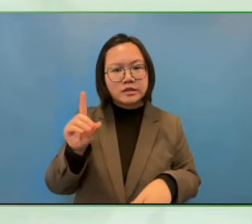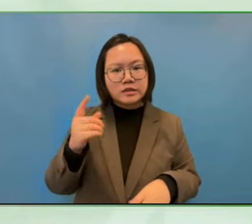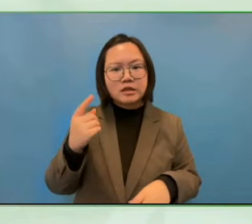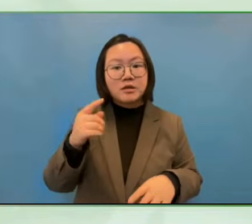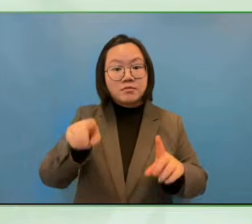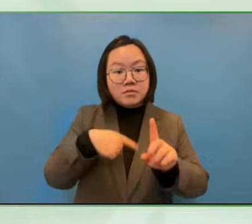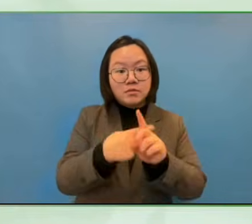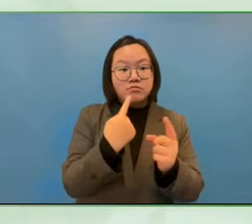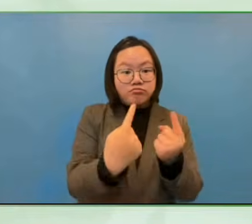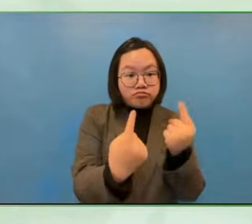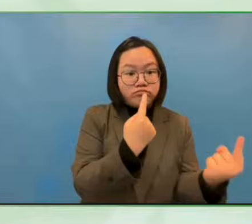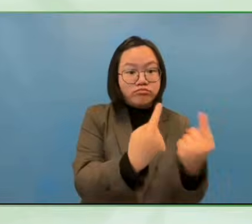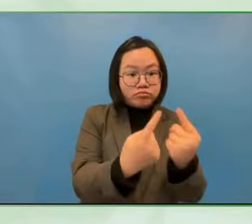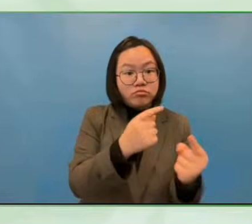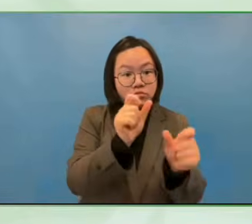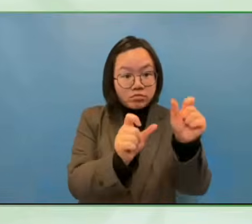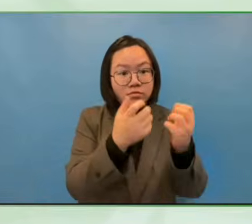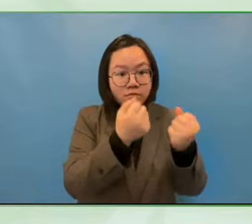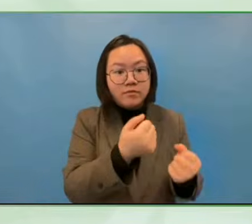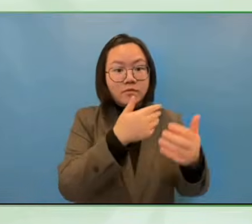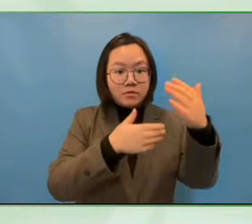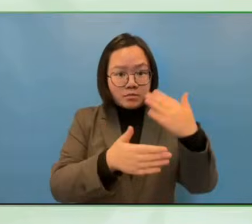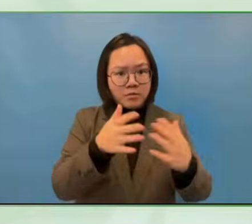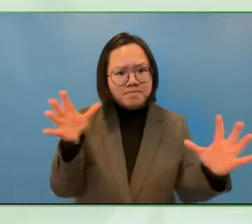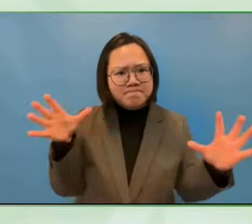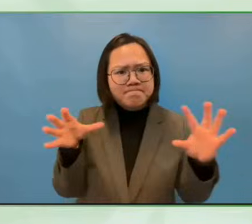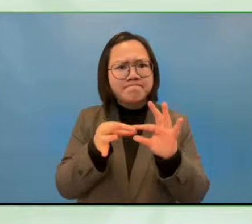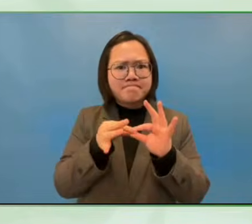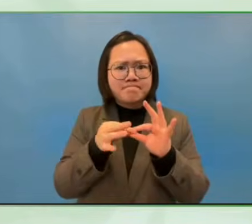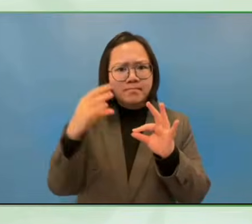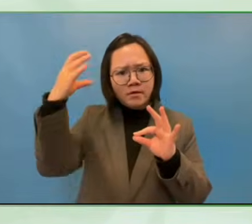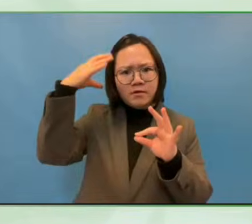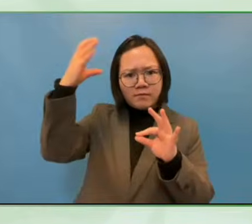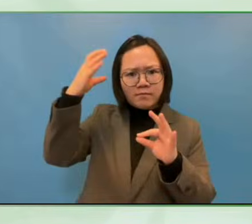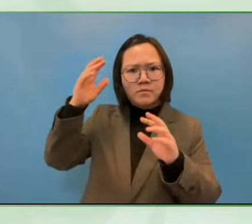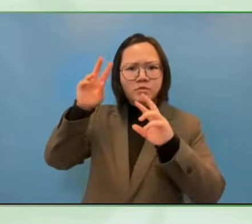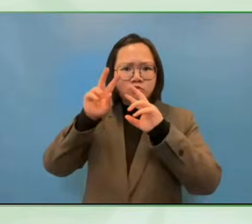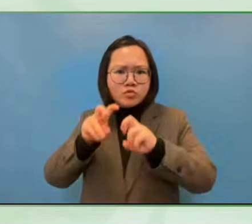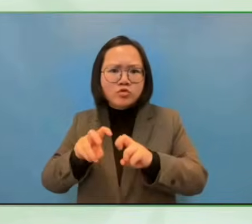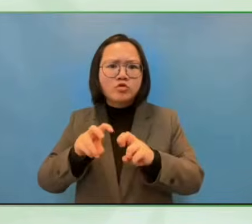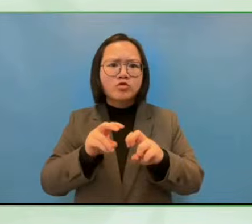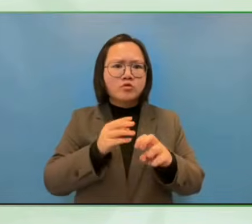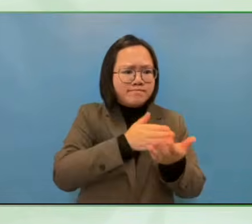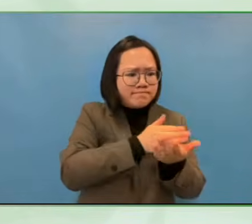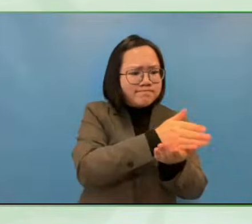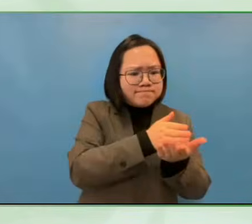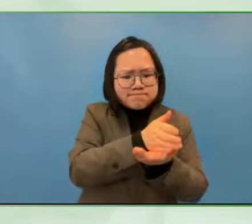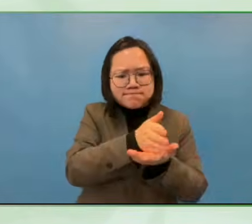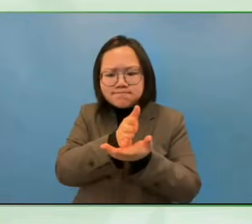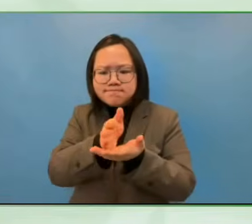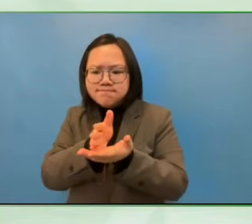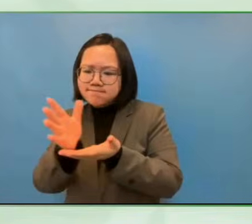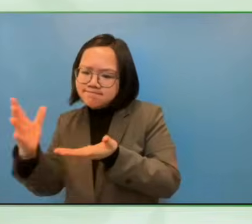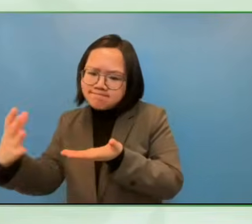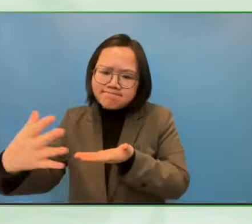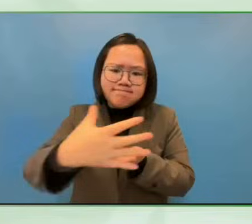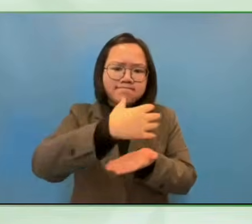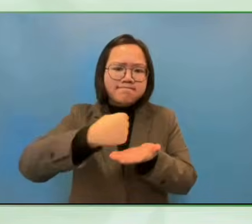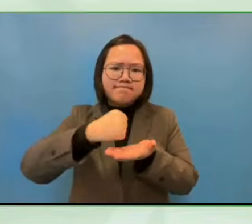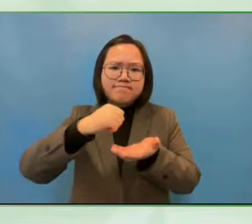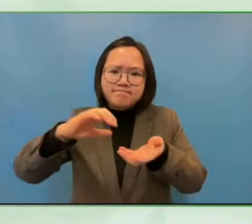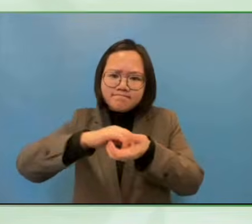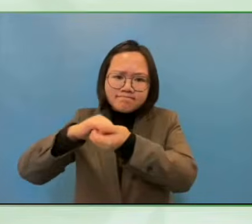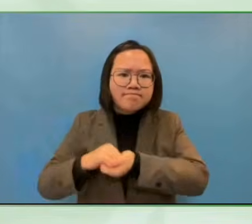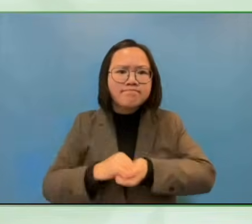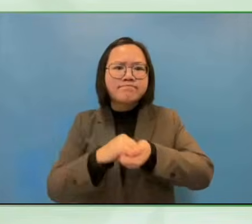go and learn what their colleagues are doing around the world. It's a way of setting the example, and I encourage everyone